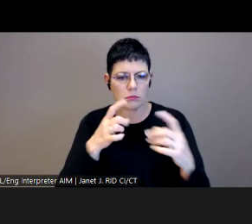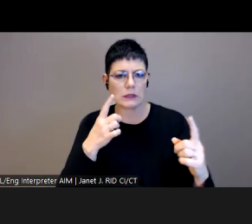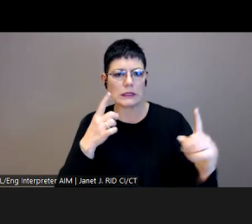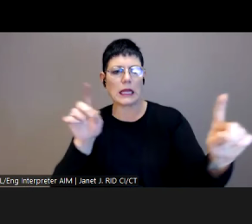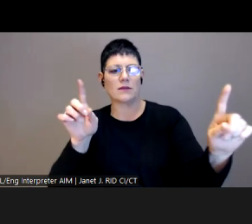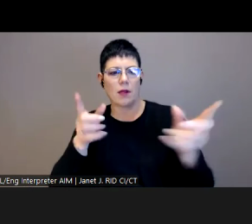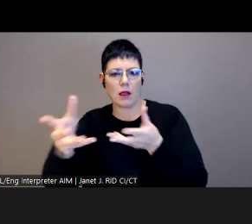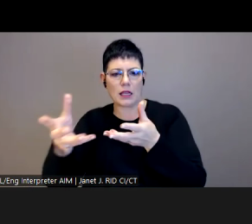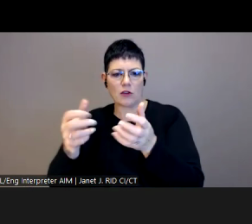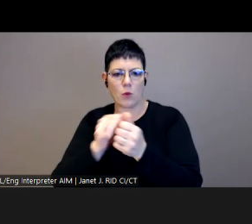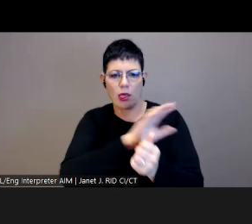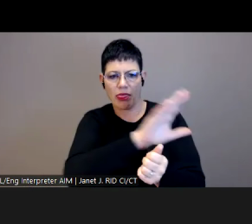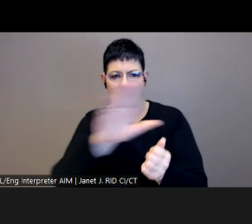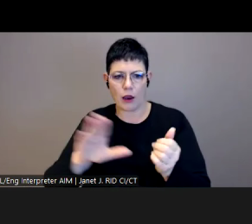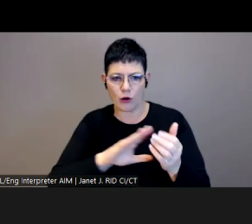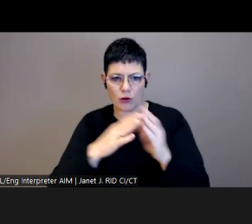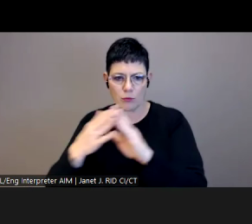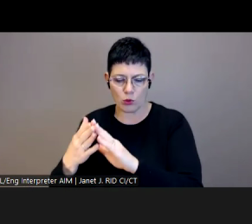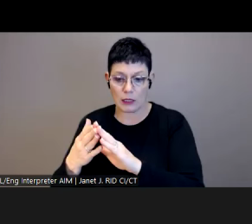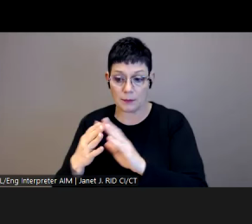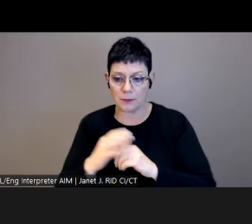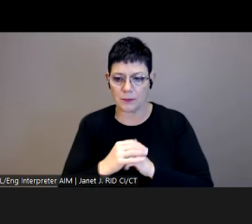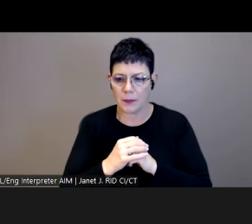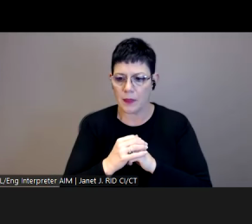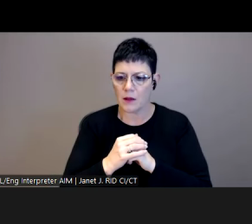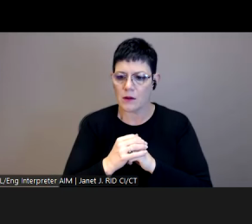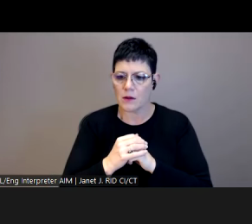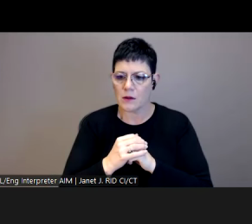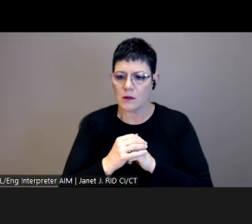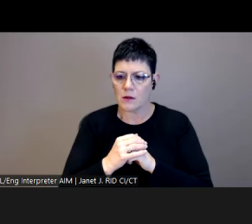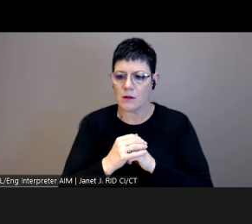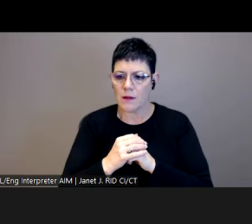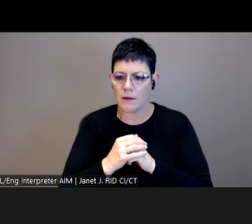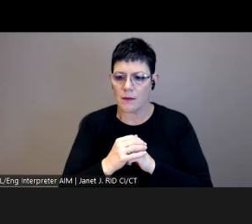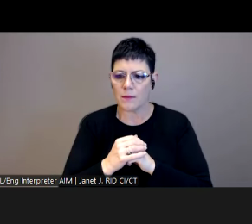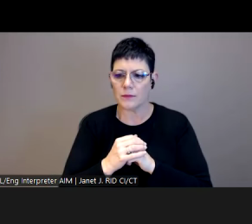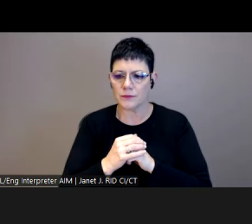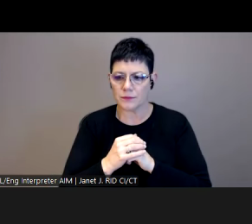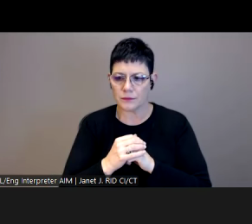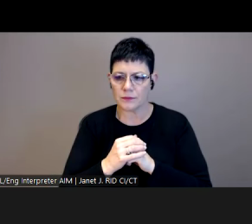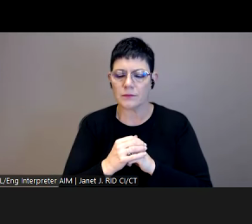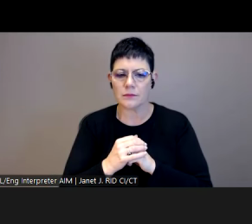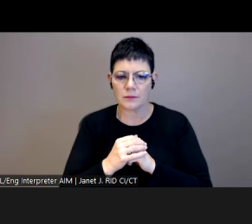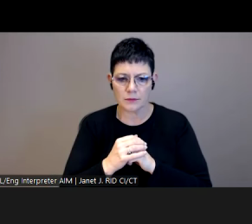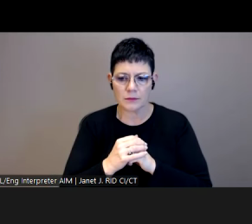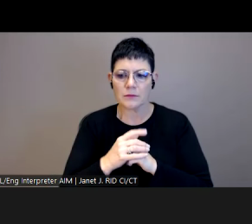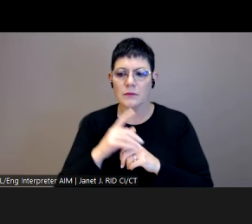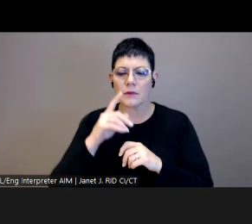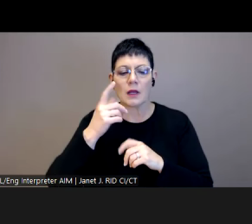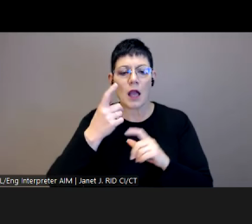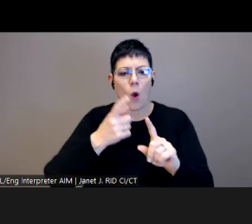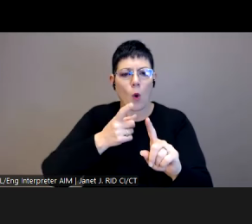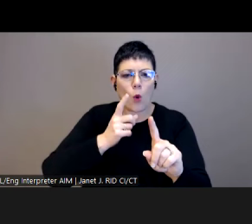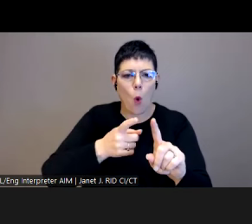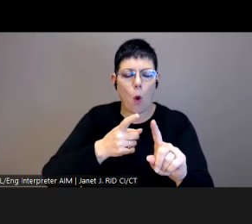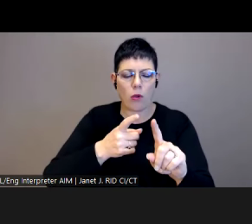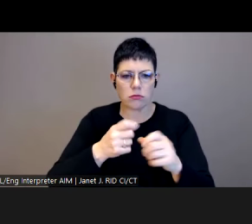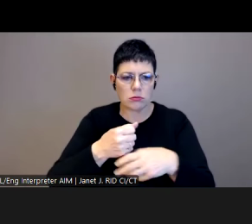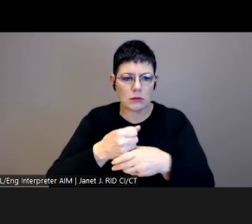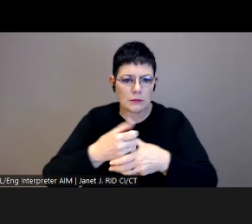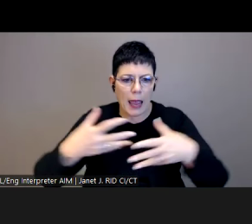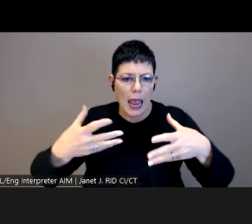context and communities. The aim of the change package is to expand meaningful community engagement. And to